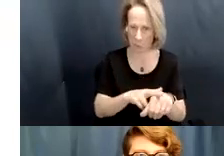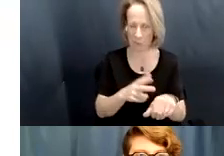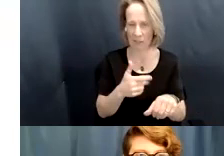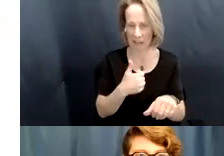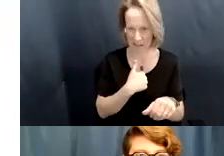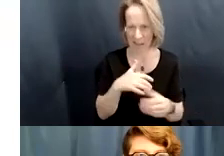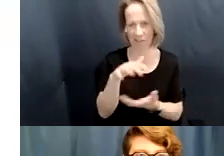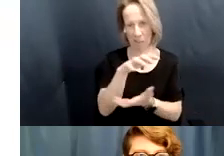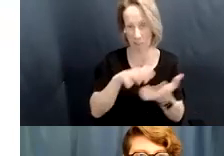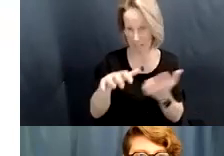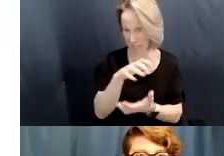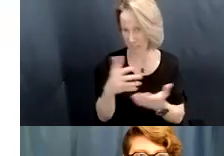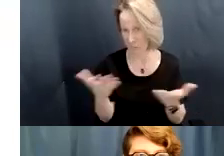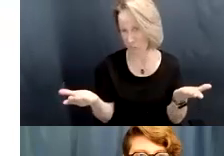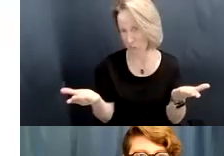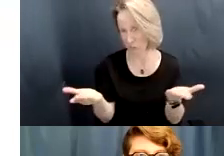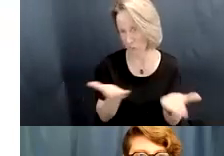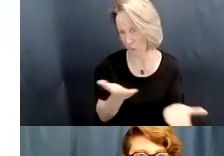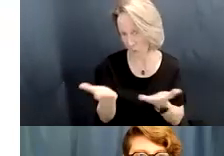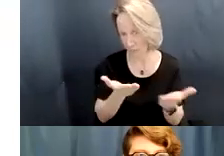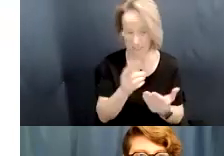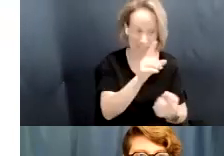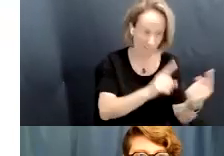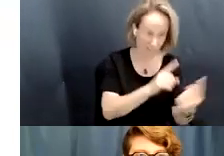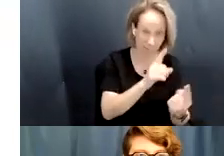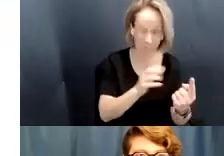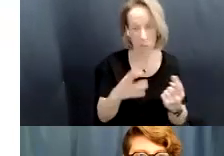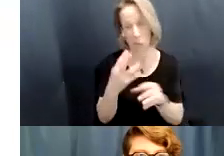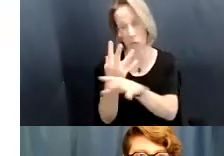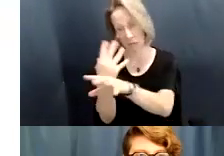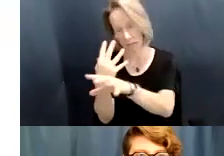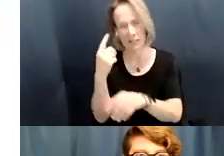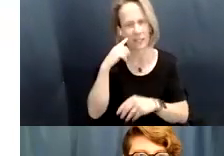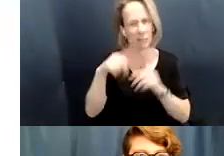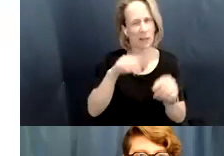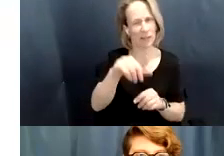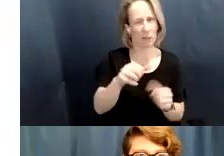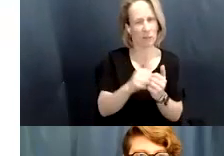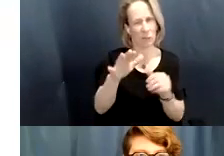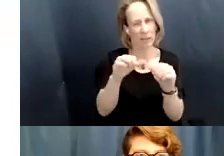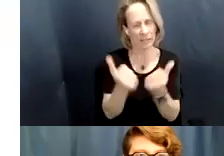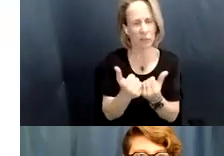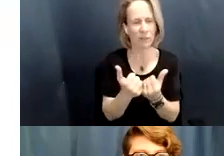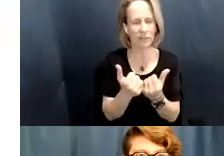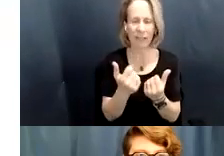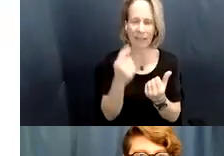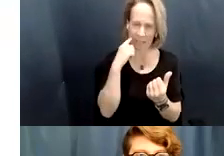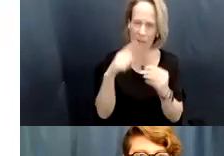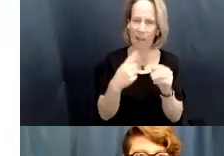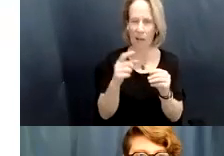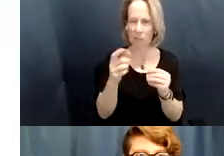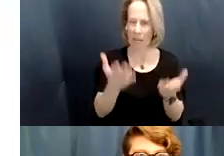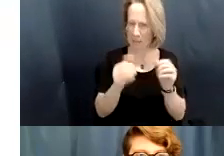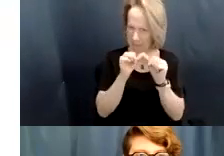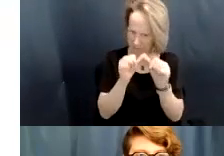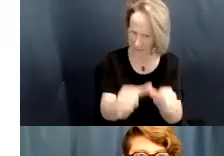services. Think about that in your agency. Start thinking of continuing that online support and inform yourself